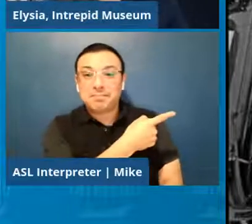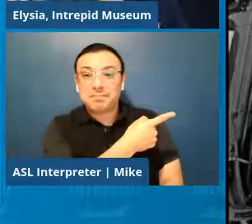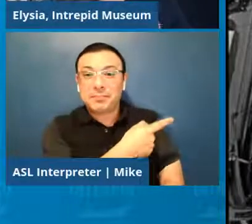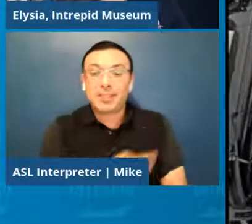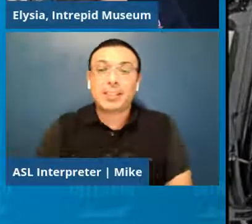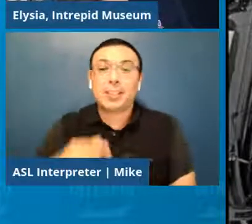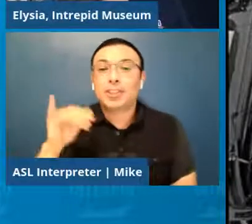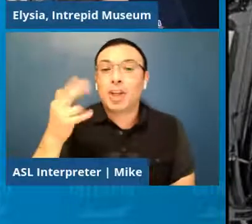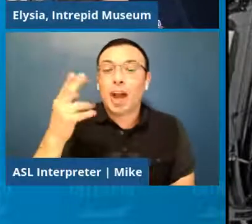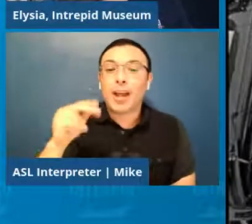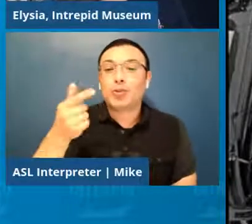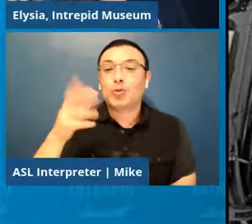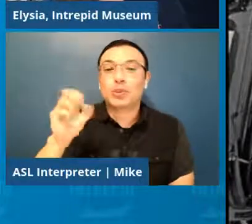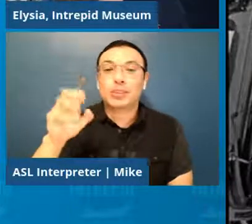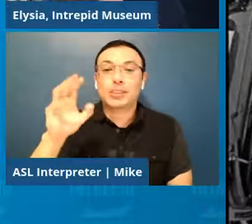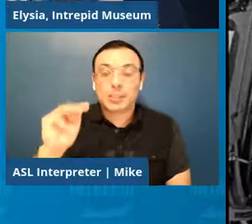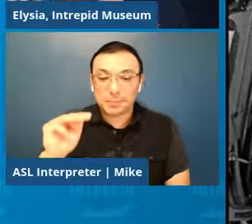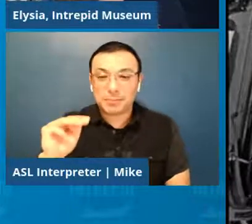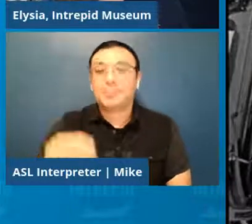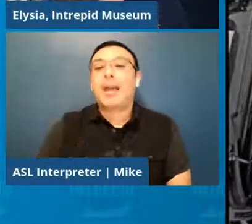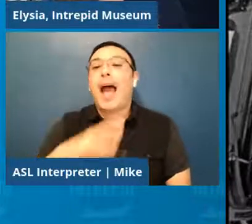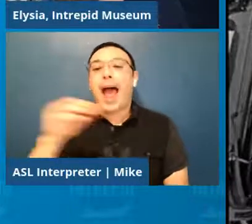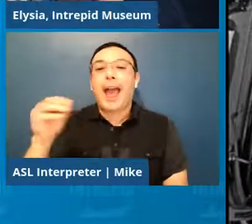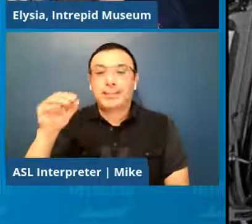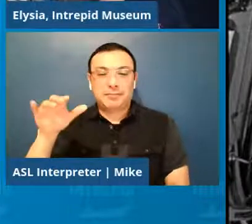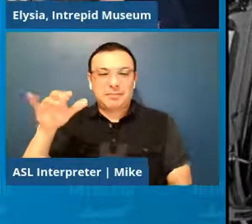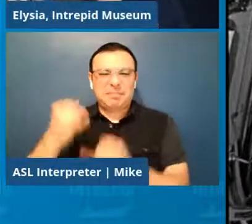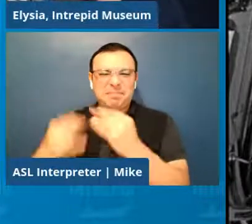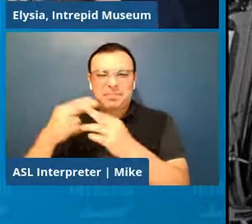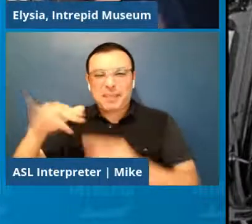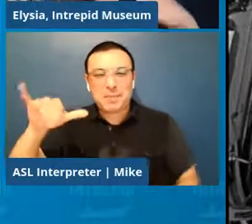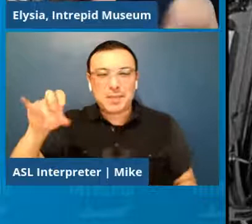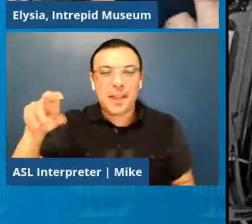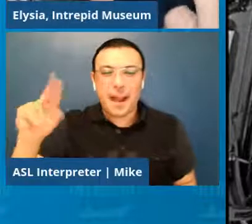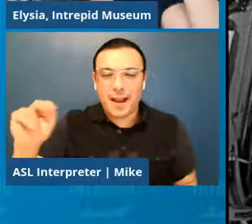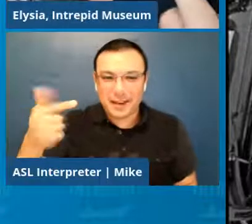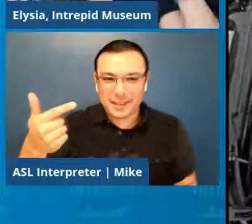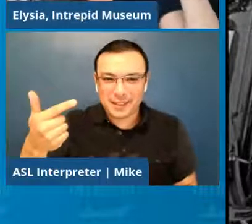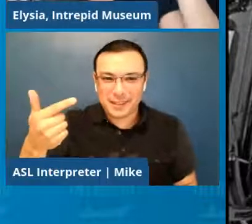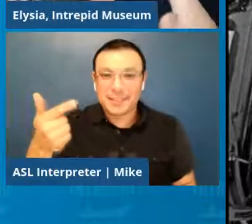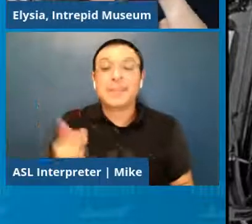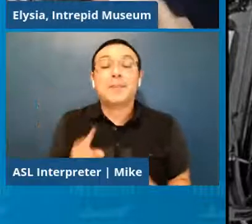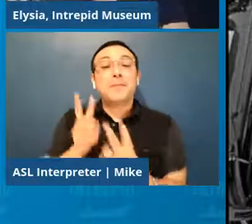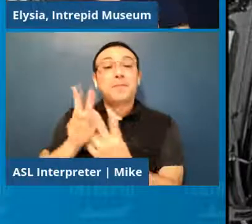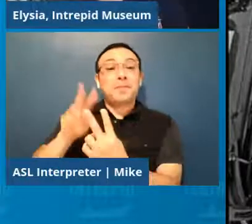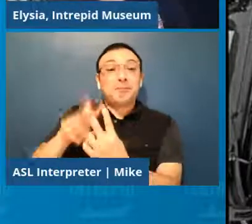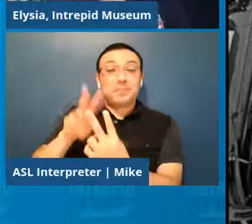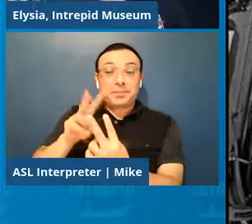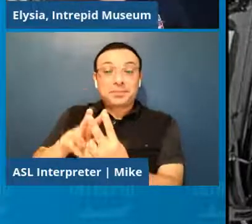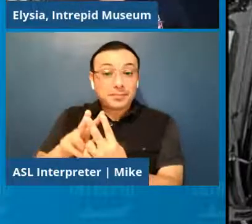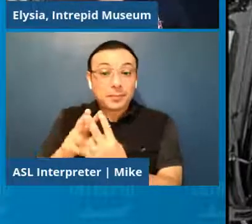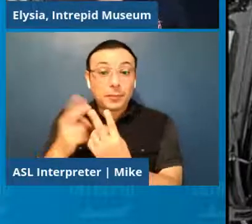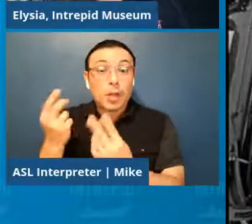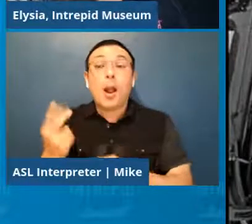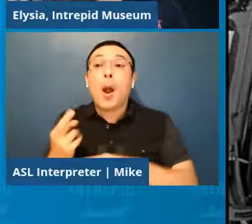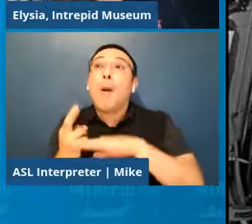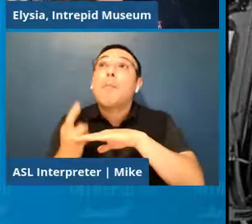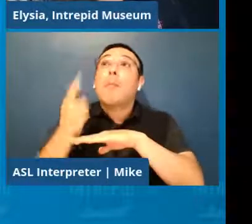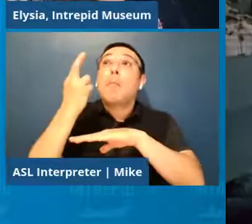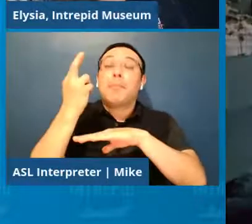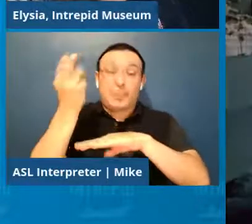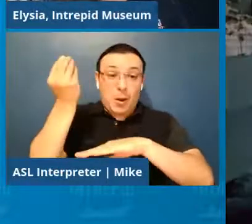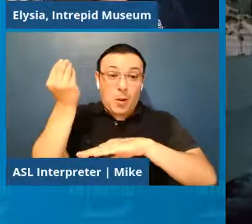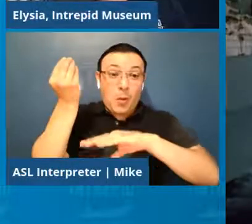So these two astronauts went into outer space. They also orbited the Earth 3 times, and then they